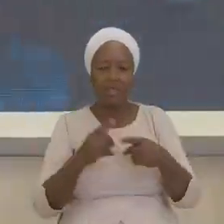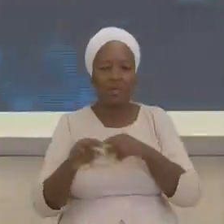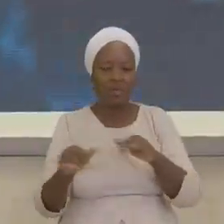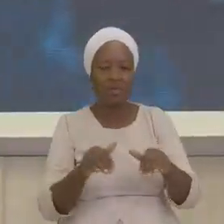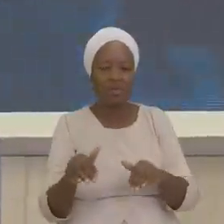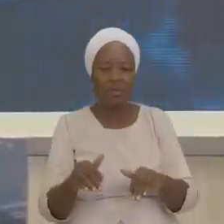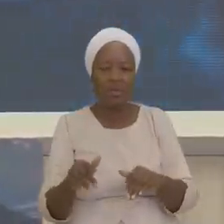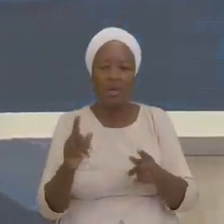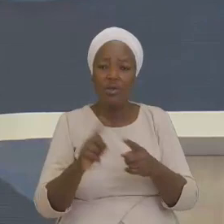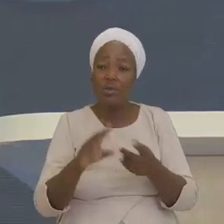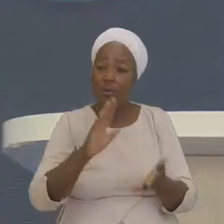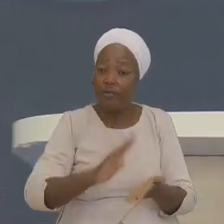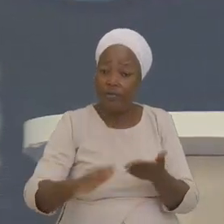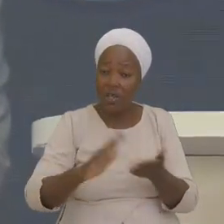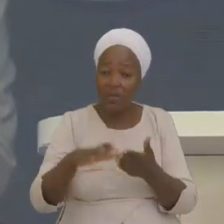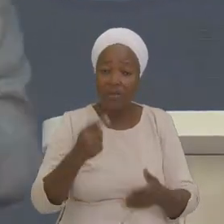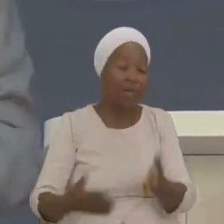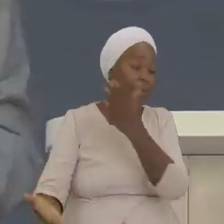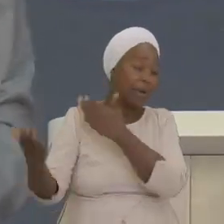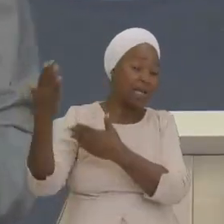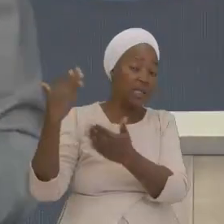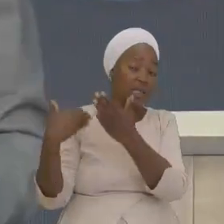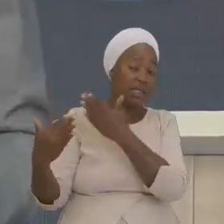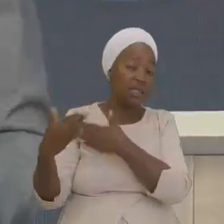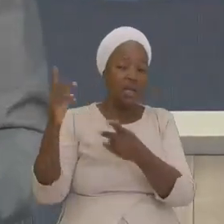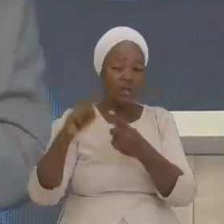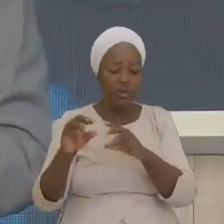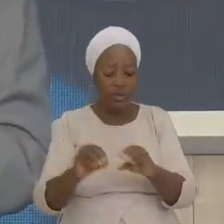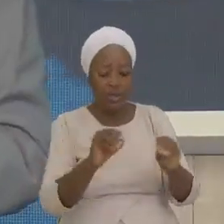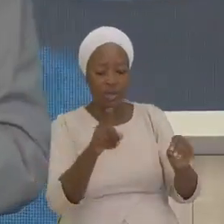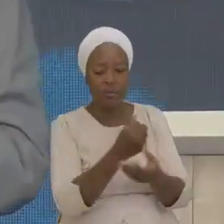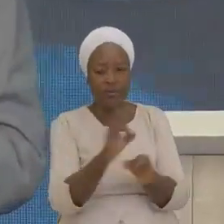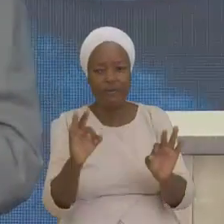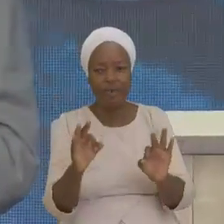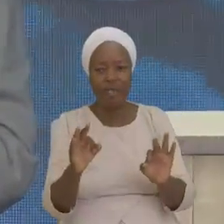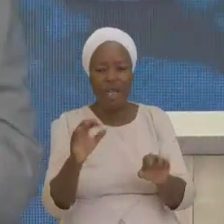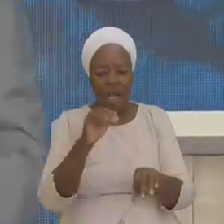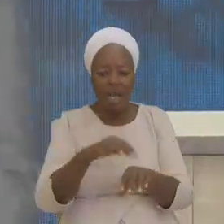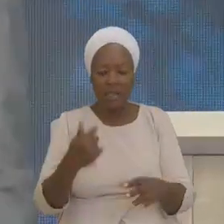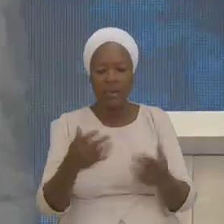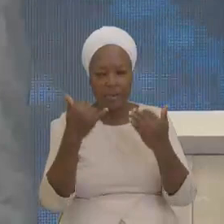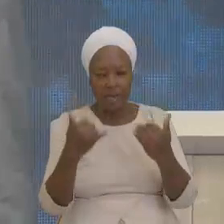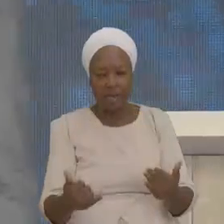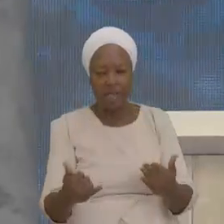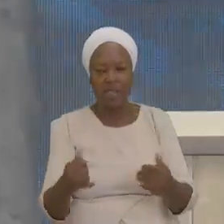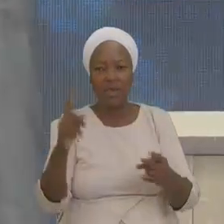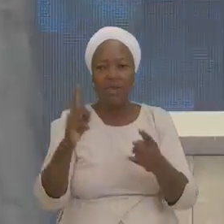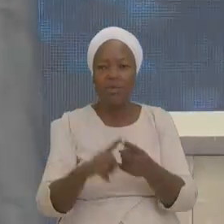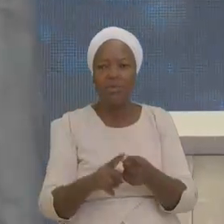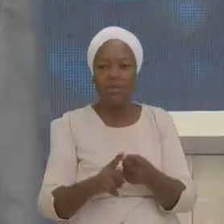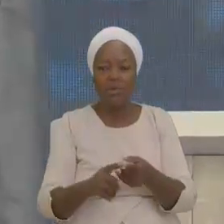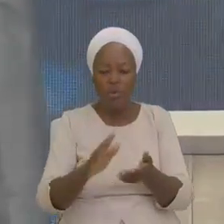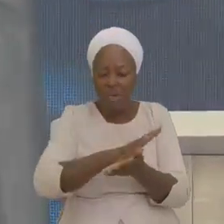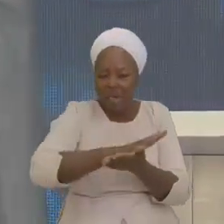to forgive the past, to set you free at the present, to fortify